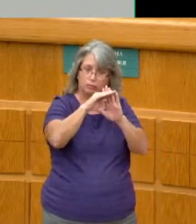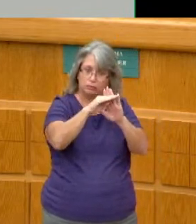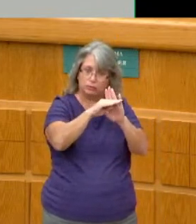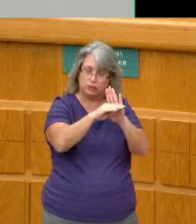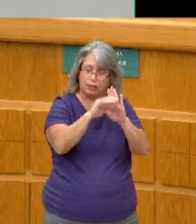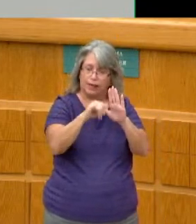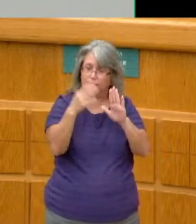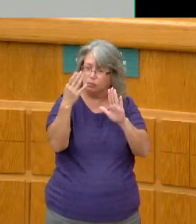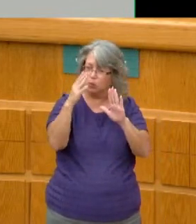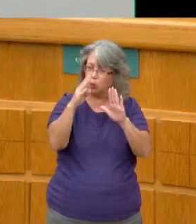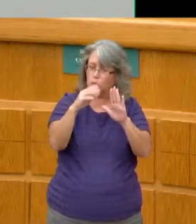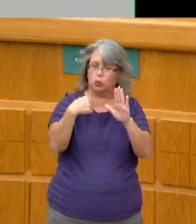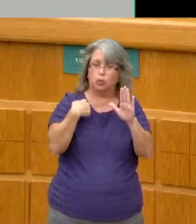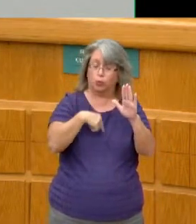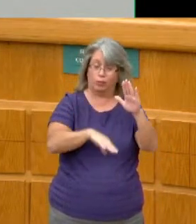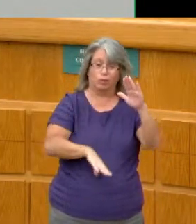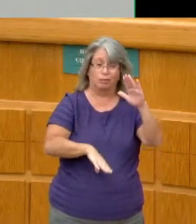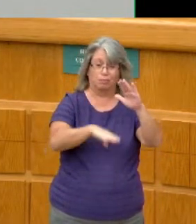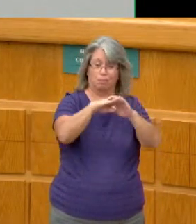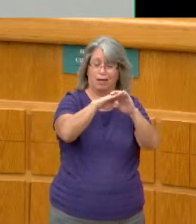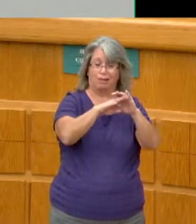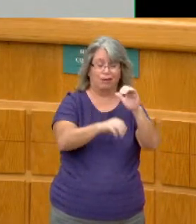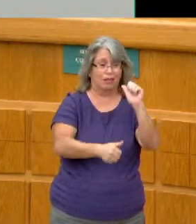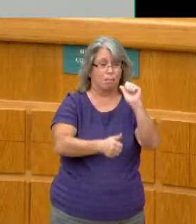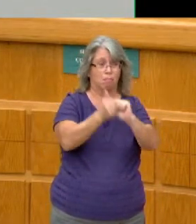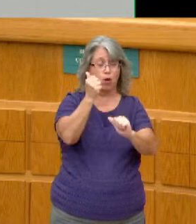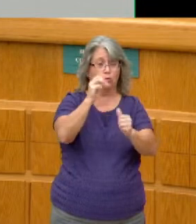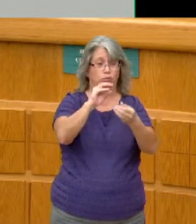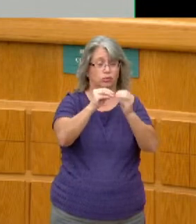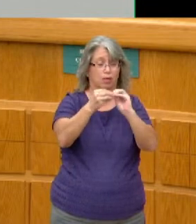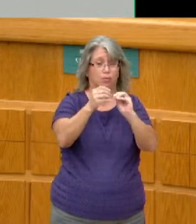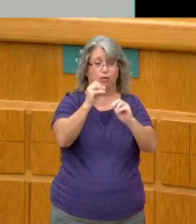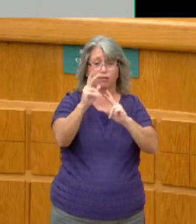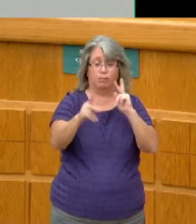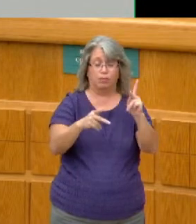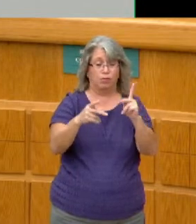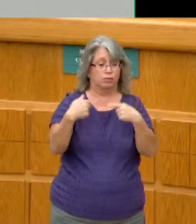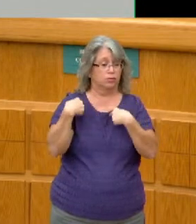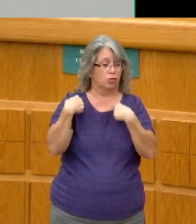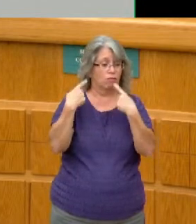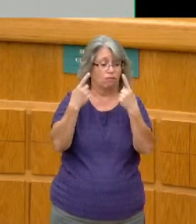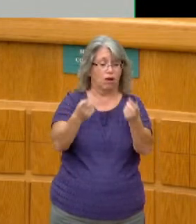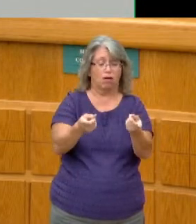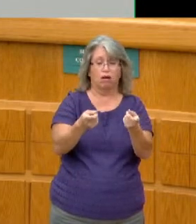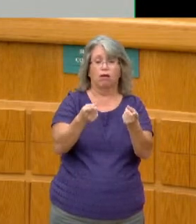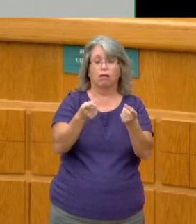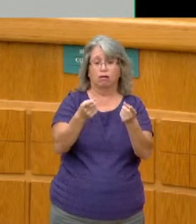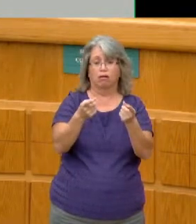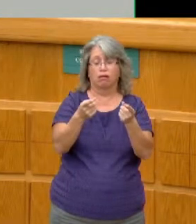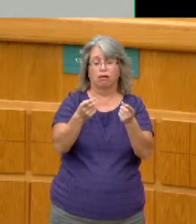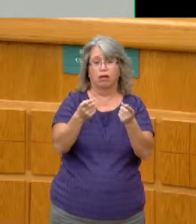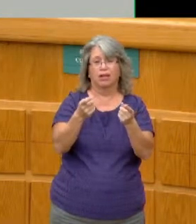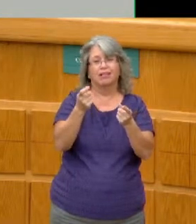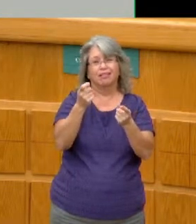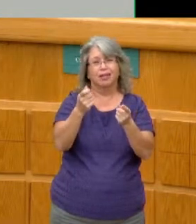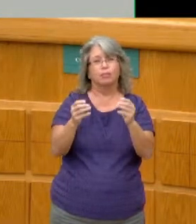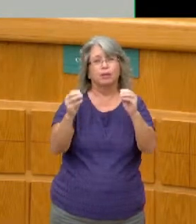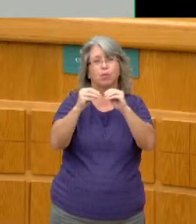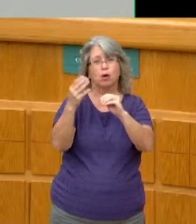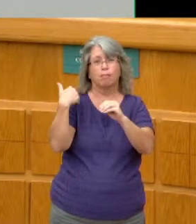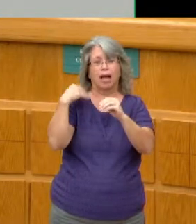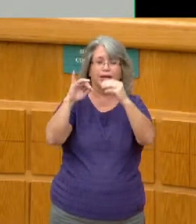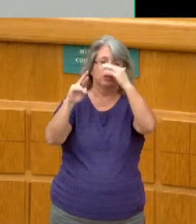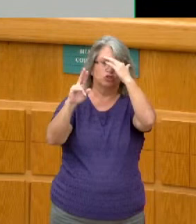peaked out at nearly the most number of people in the ICU that we've had, but not quite. It was a little bit higher back in July